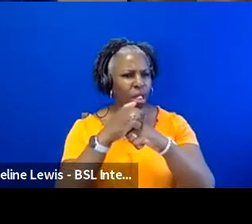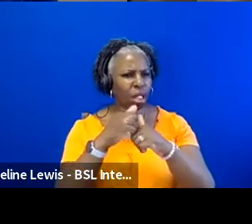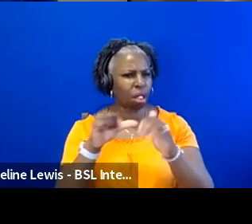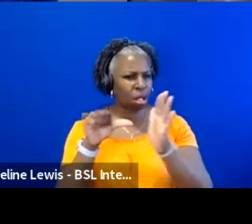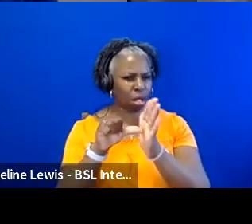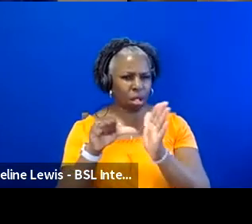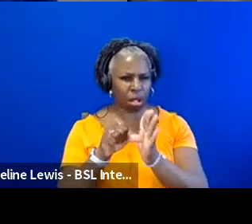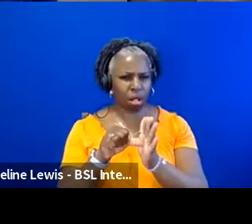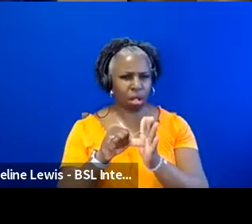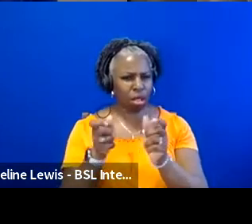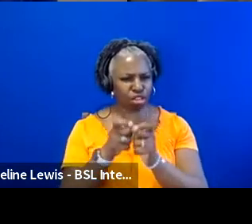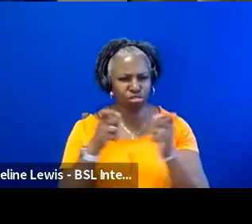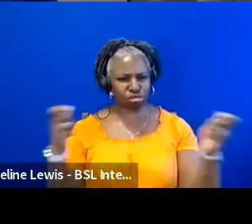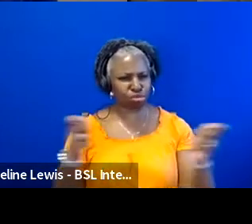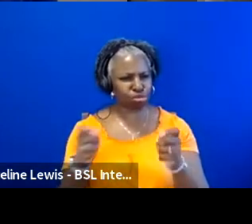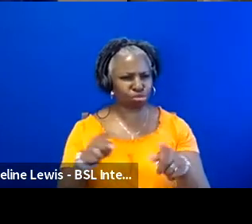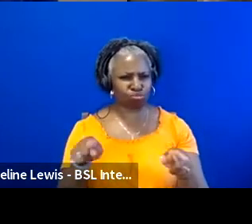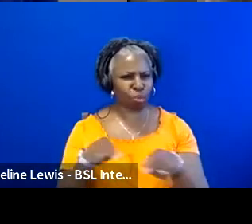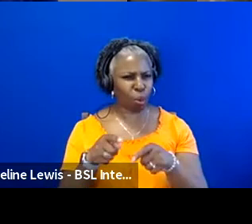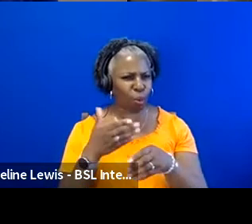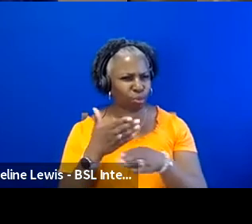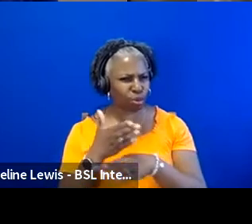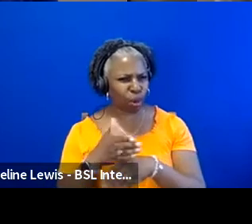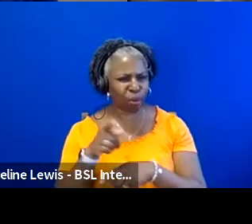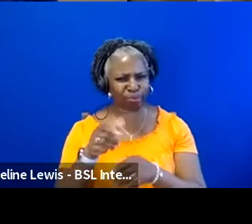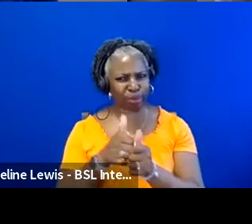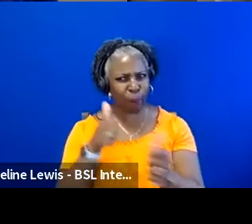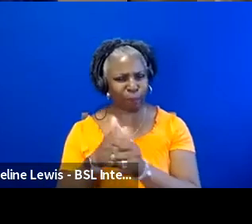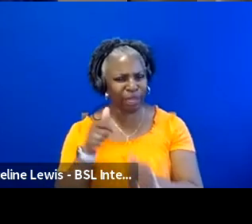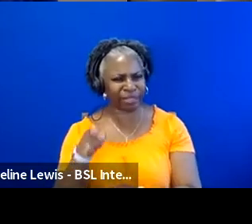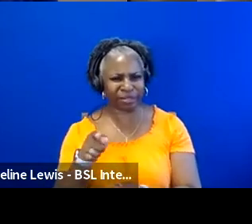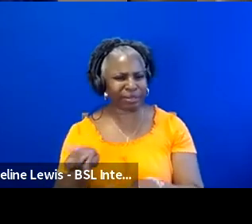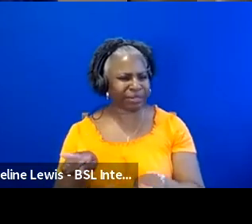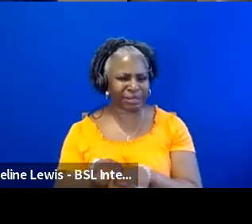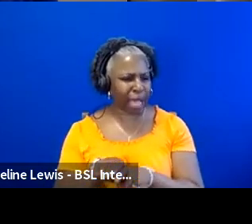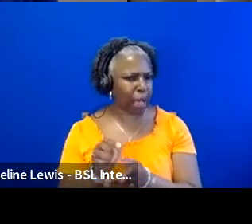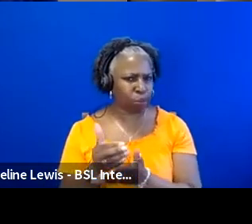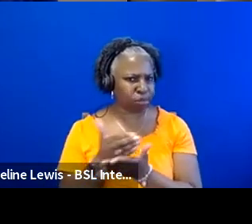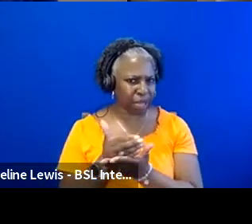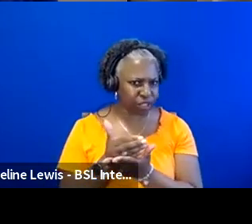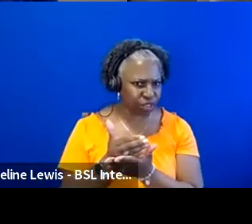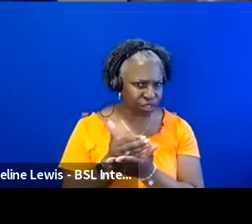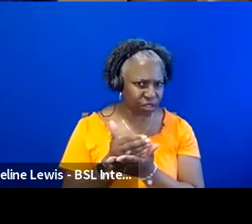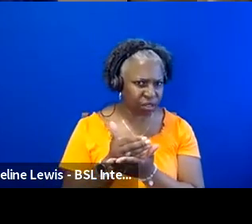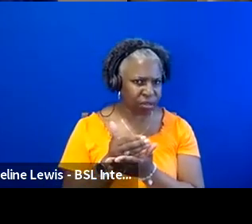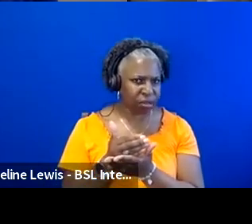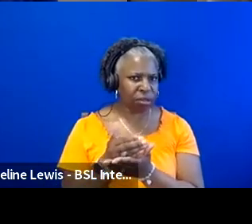locals and stringers and fixers in particular are not given the same protections as foreign correspondents. But